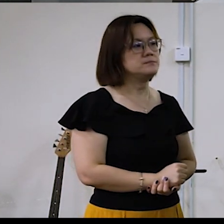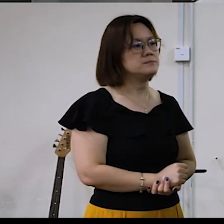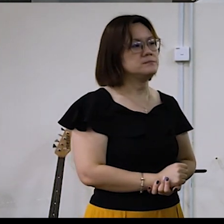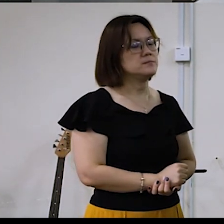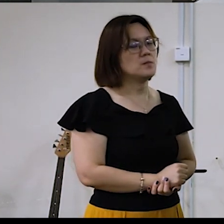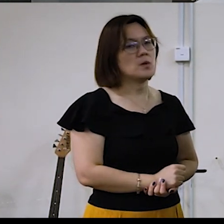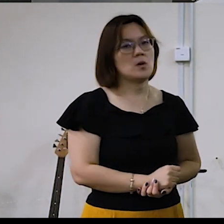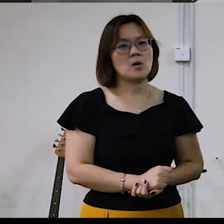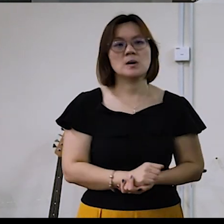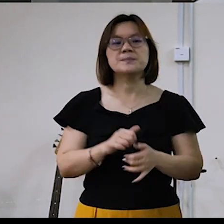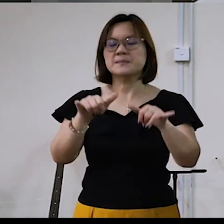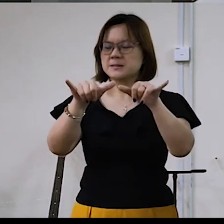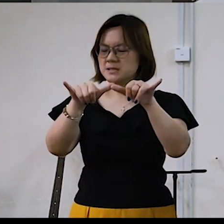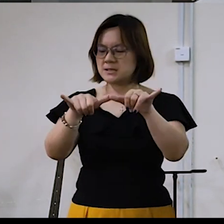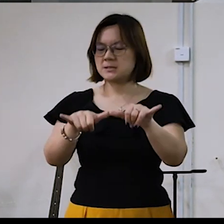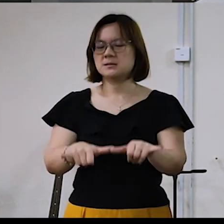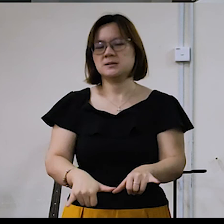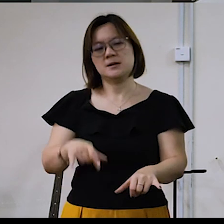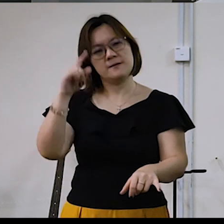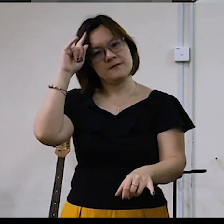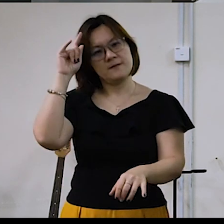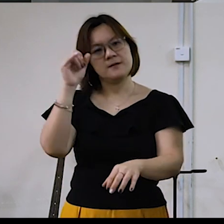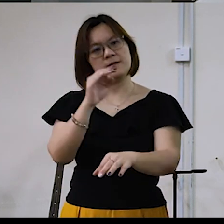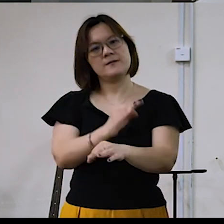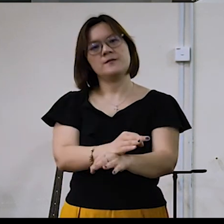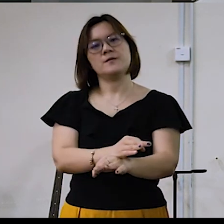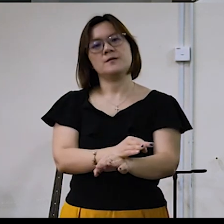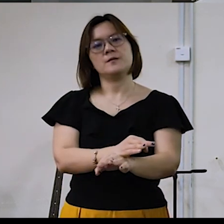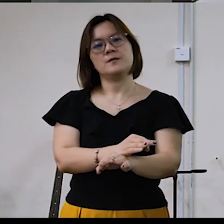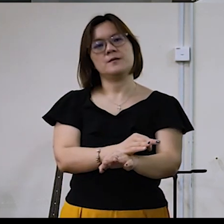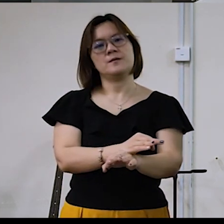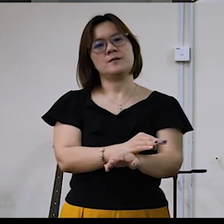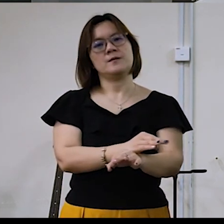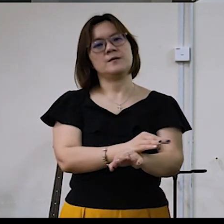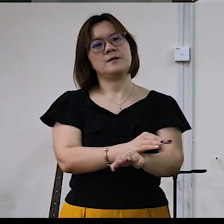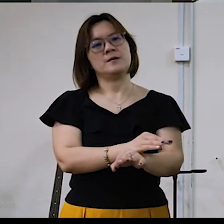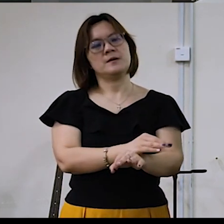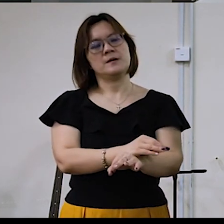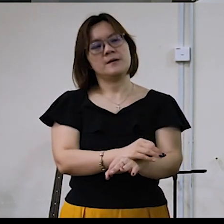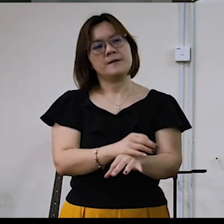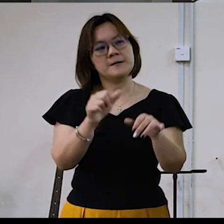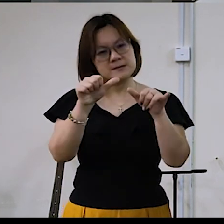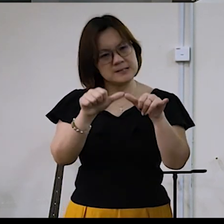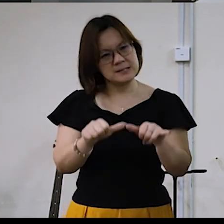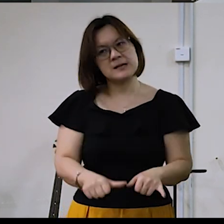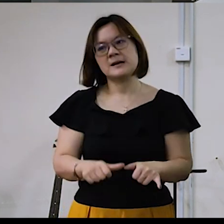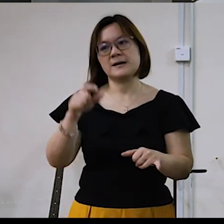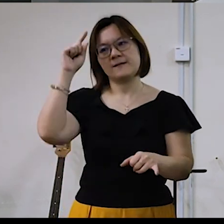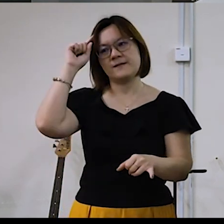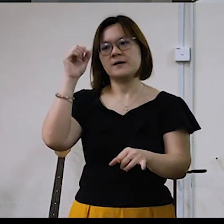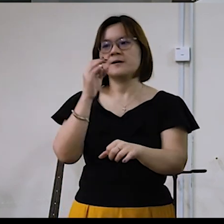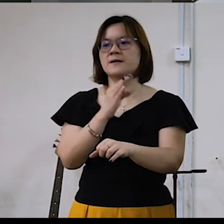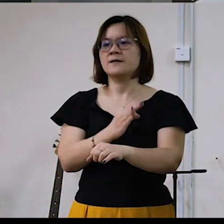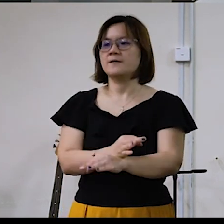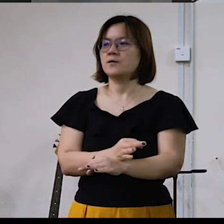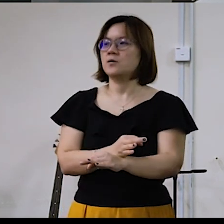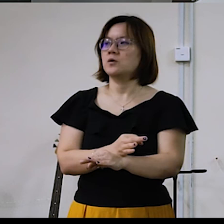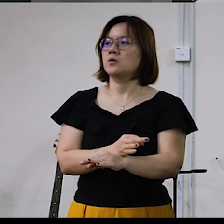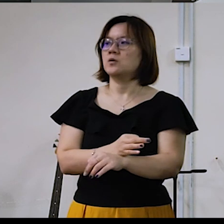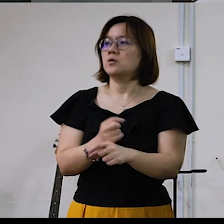stay faithful. Tell your friend beside you, stay faithful to Jesus. Come on, say. Stay faithful to